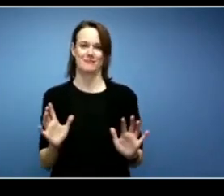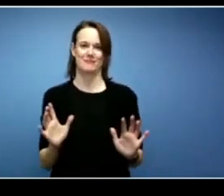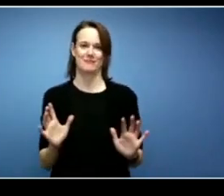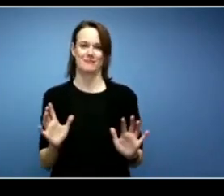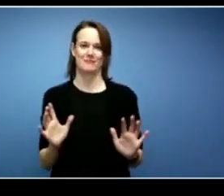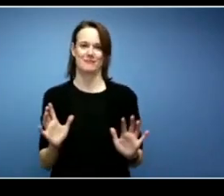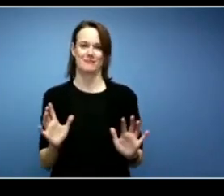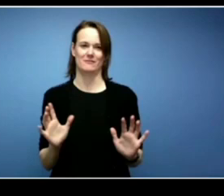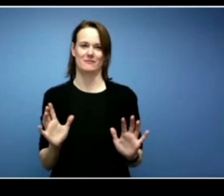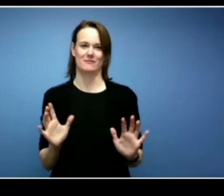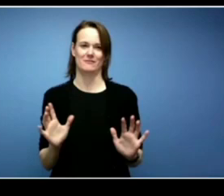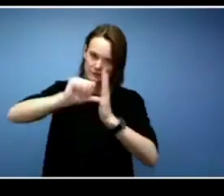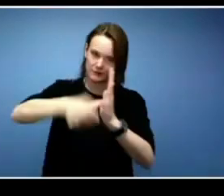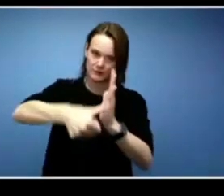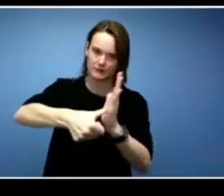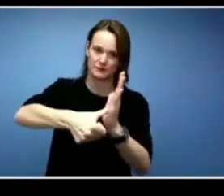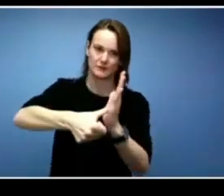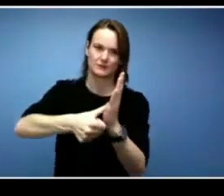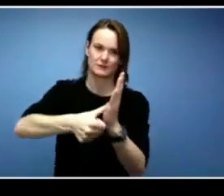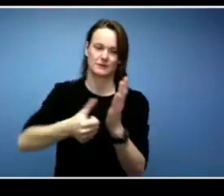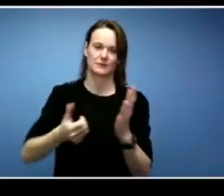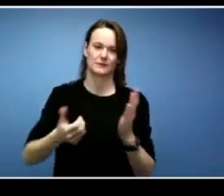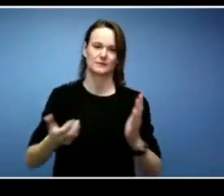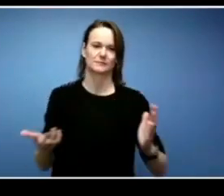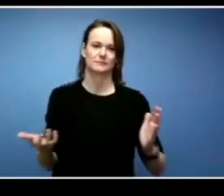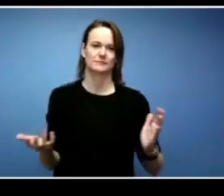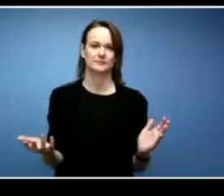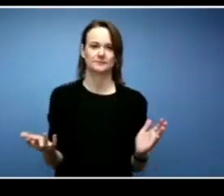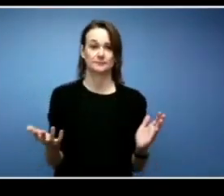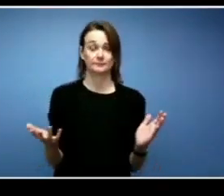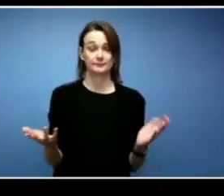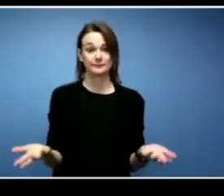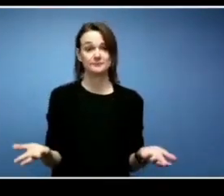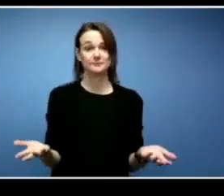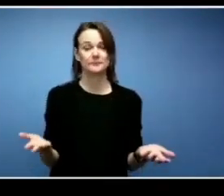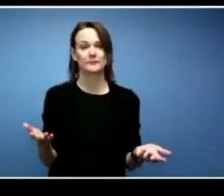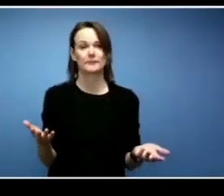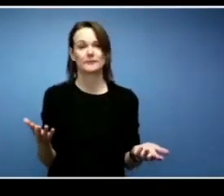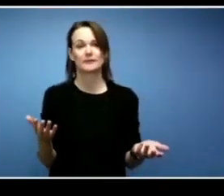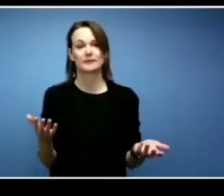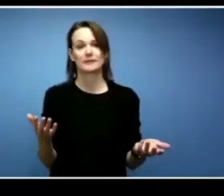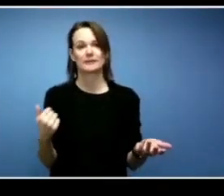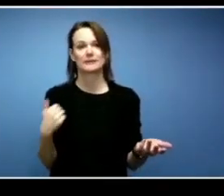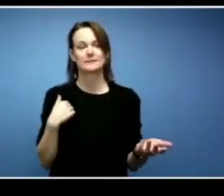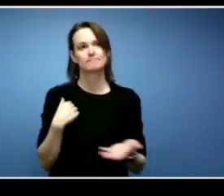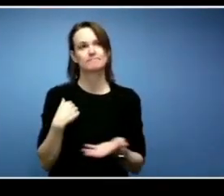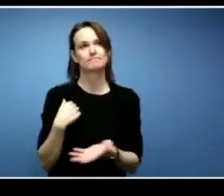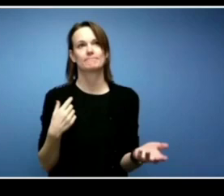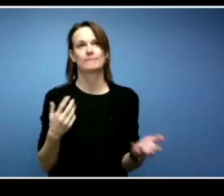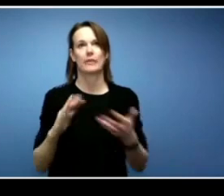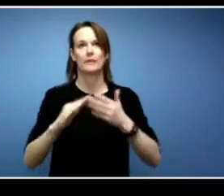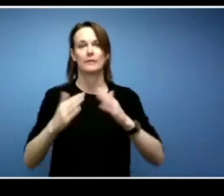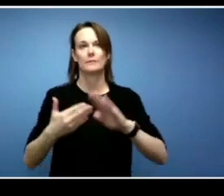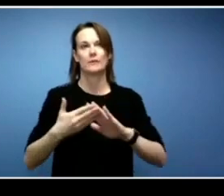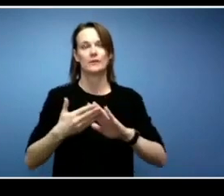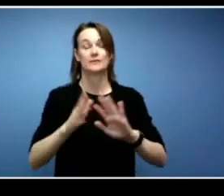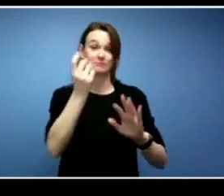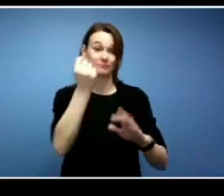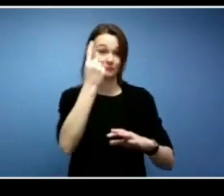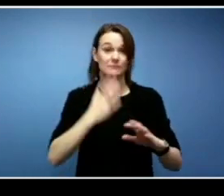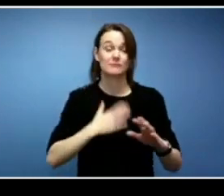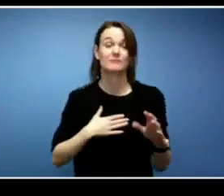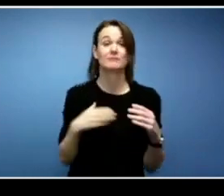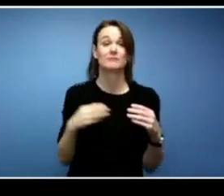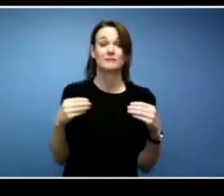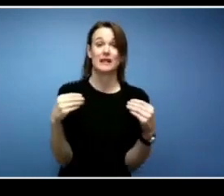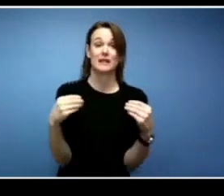we want to give to the community. Like, my shop is, for me,